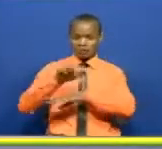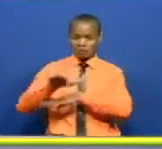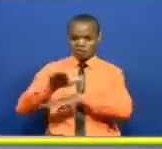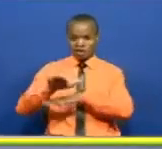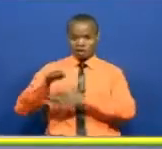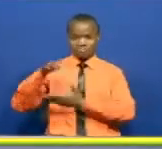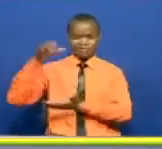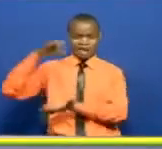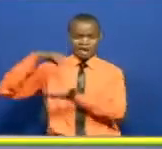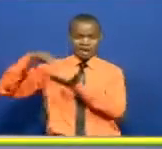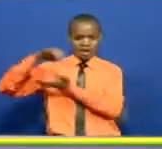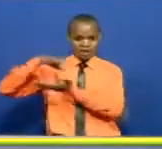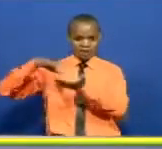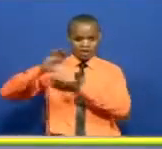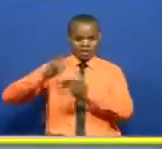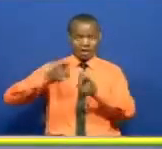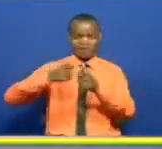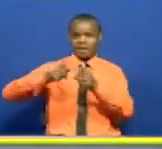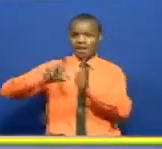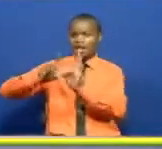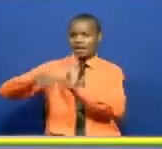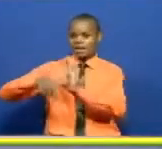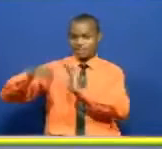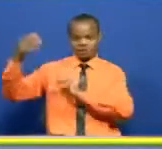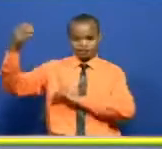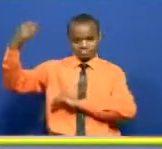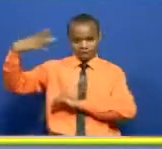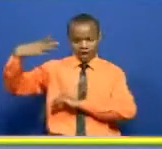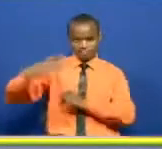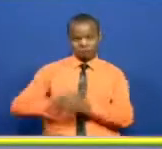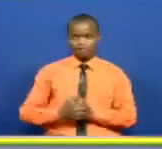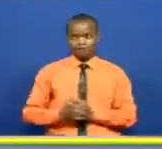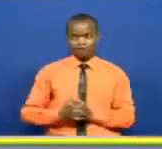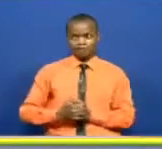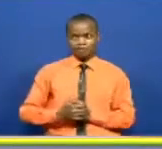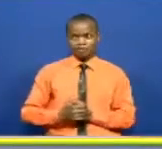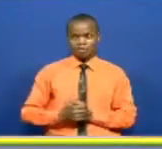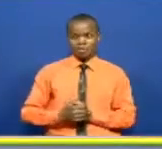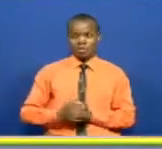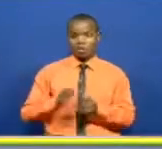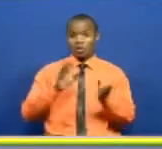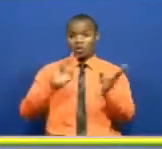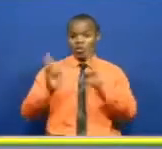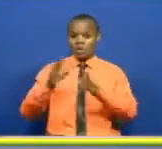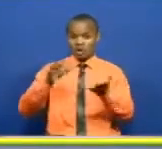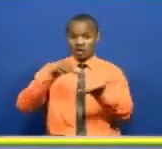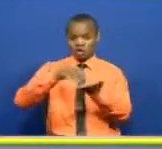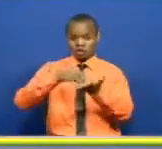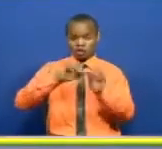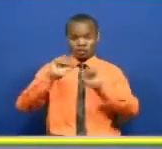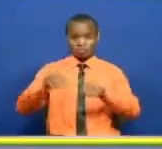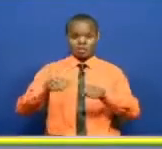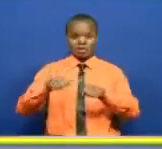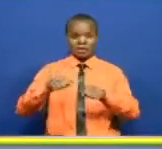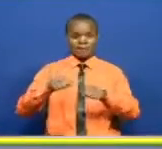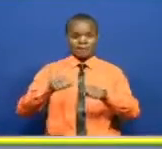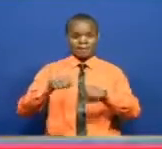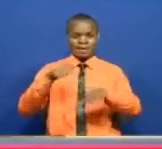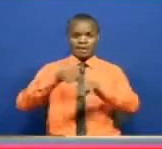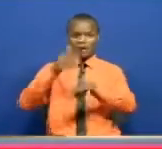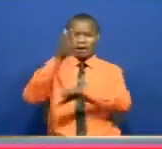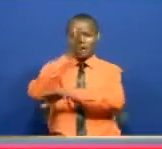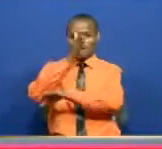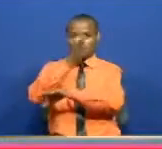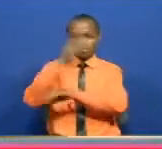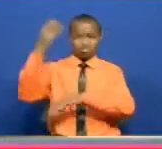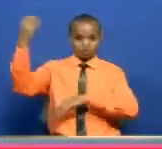will later on give way to sunny intervals, but then these are weather conditions that will stretch towards the afternoon.